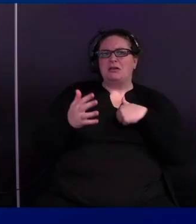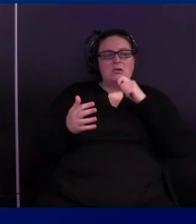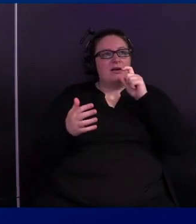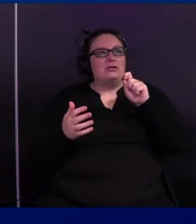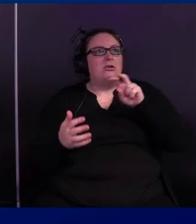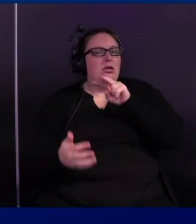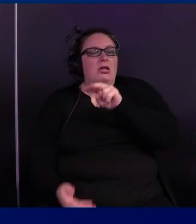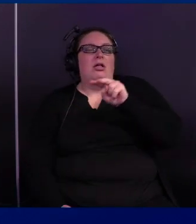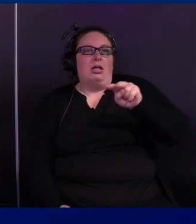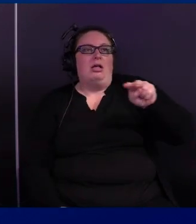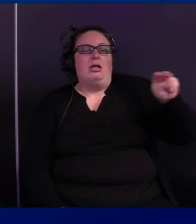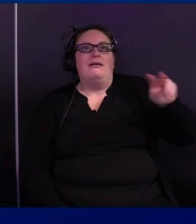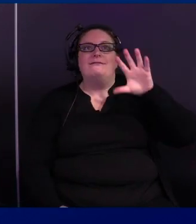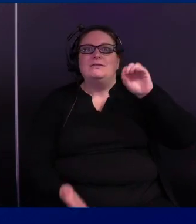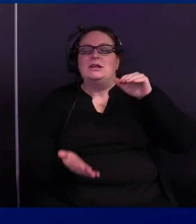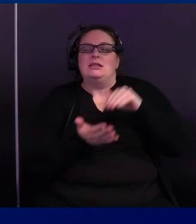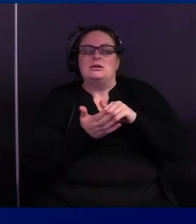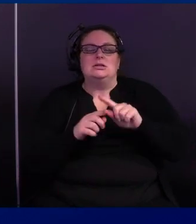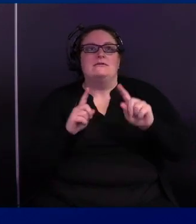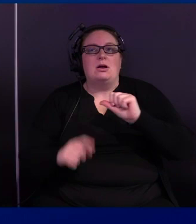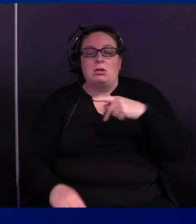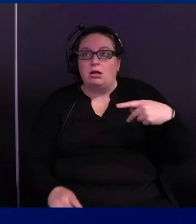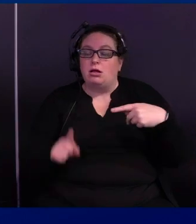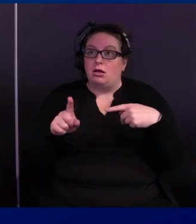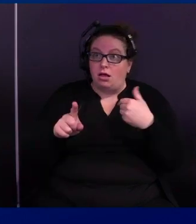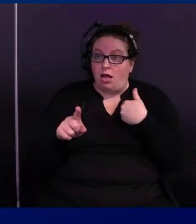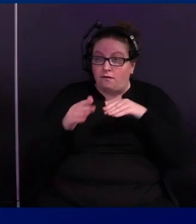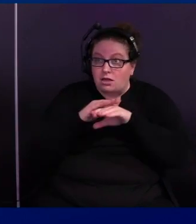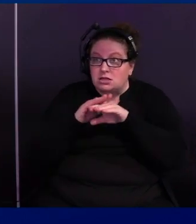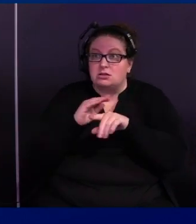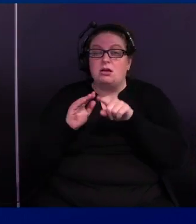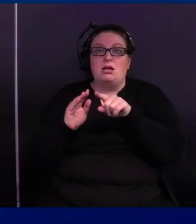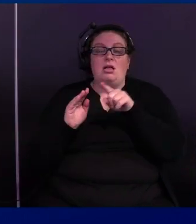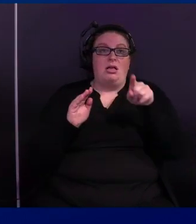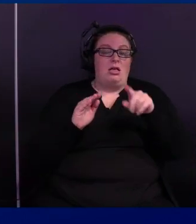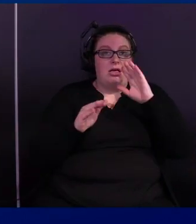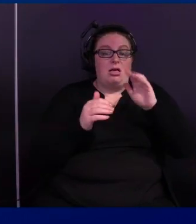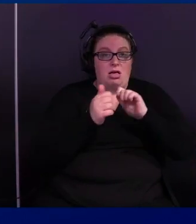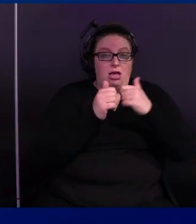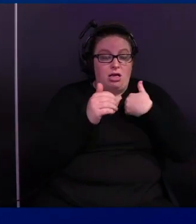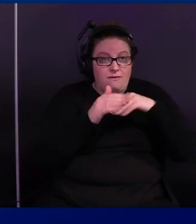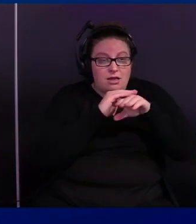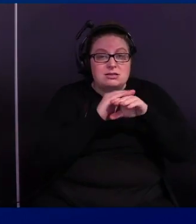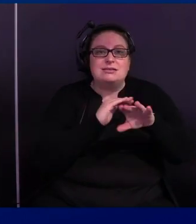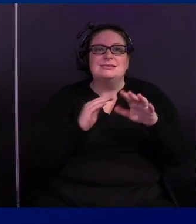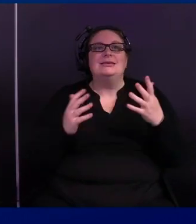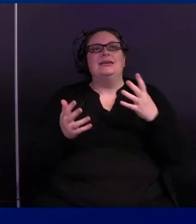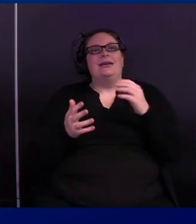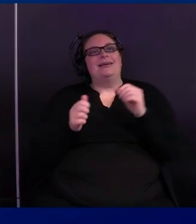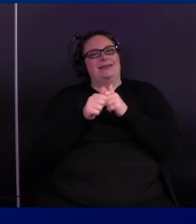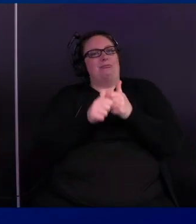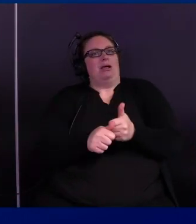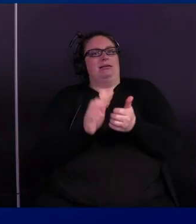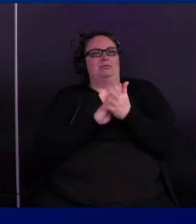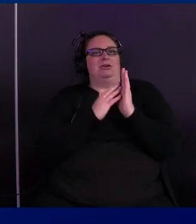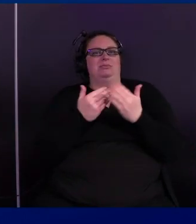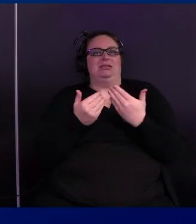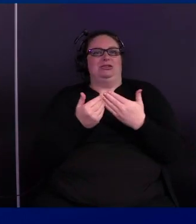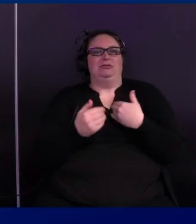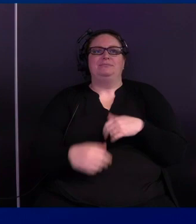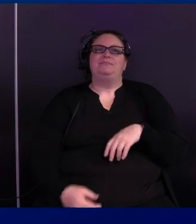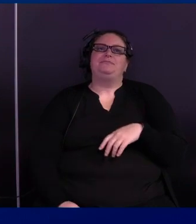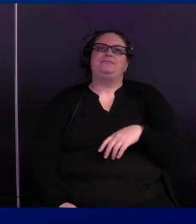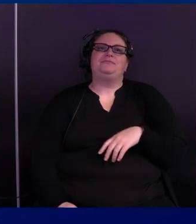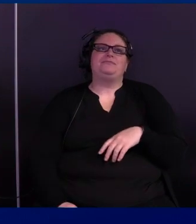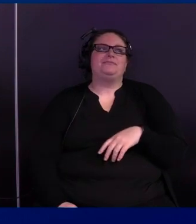different applications to try to figure out, does Jasmine have access to this? Compliance becomes a lot easier. And I think I